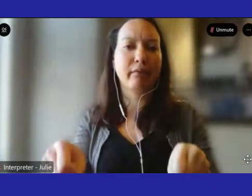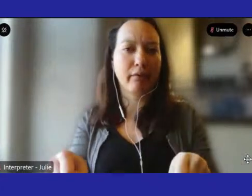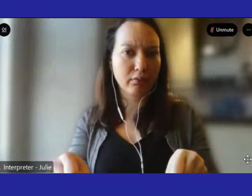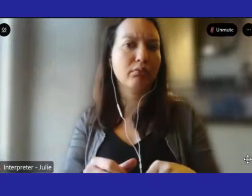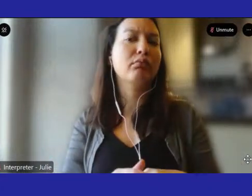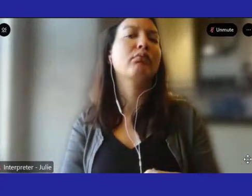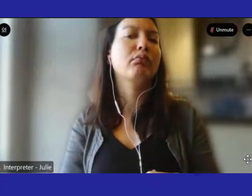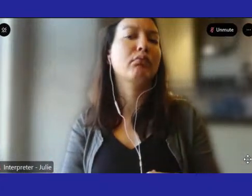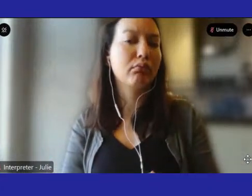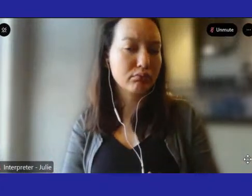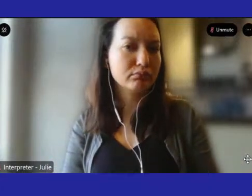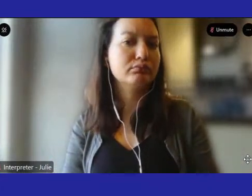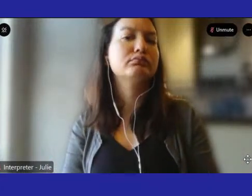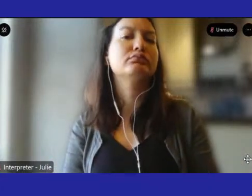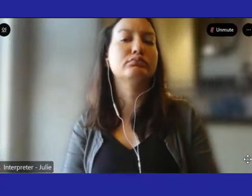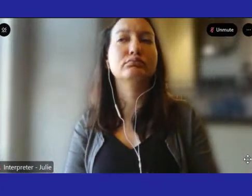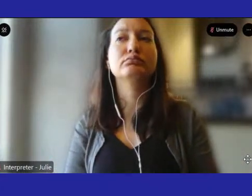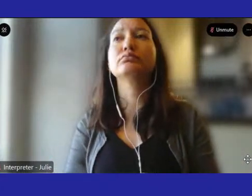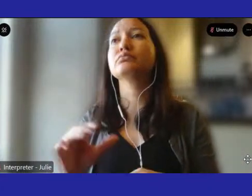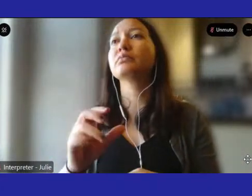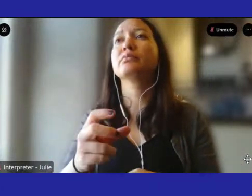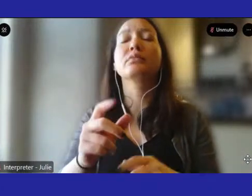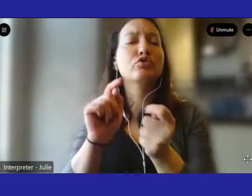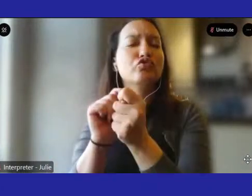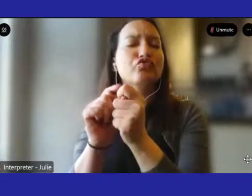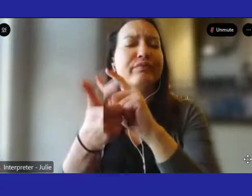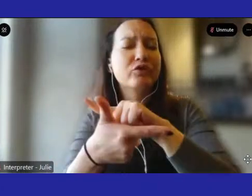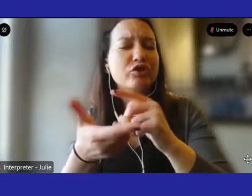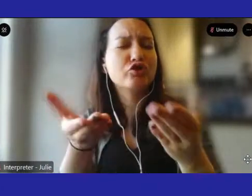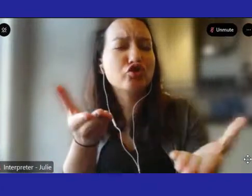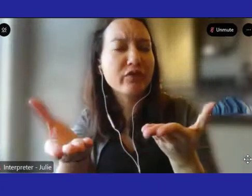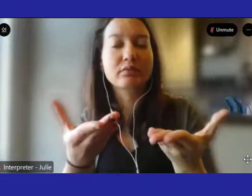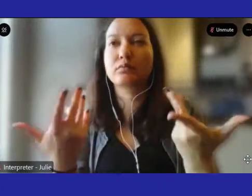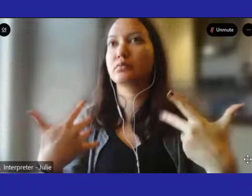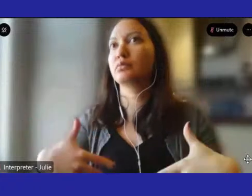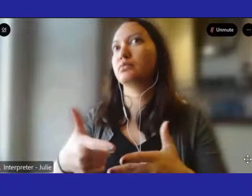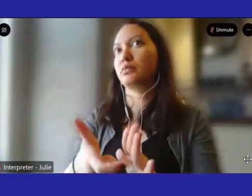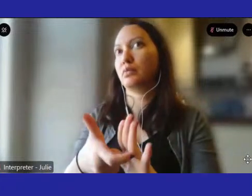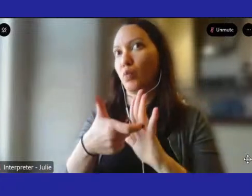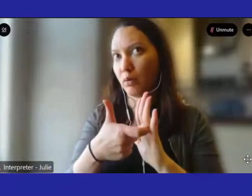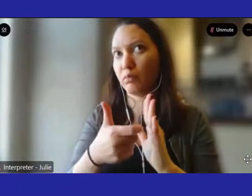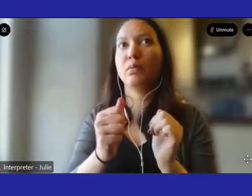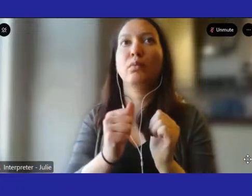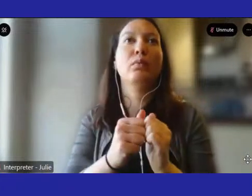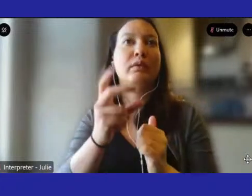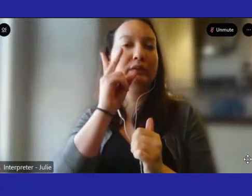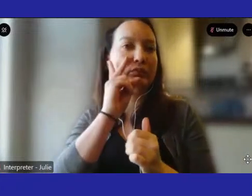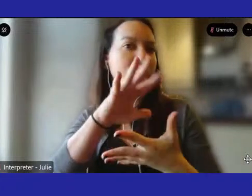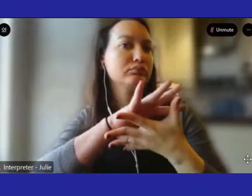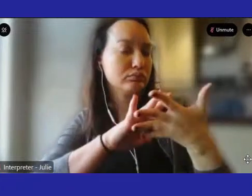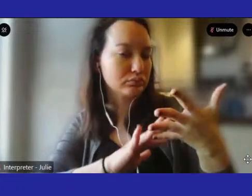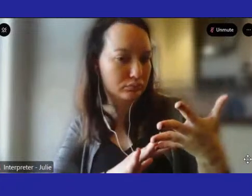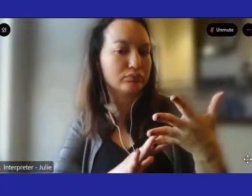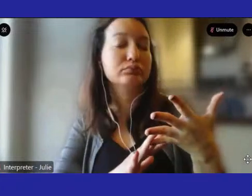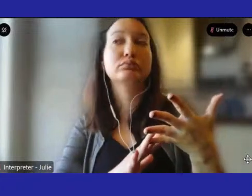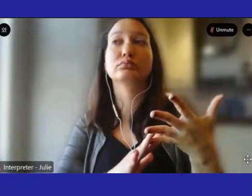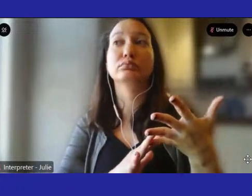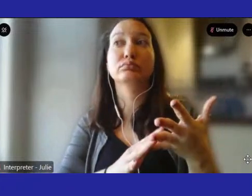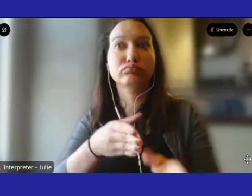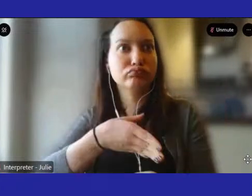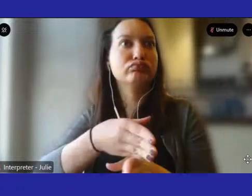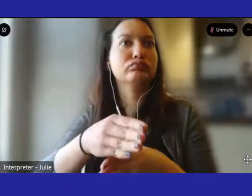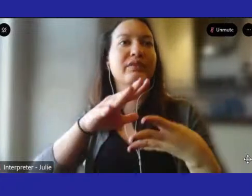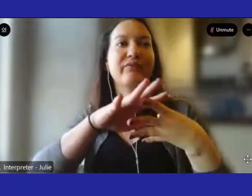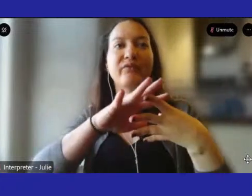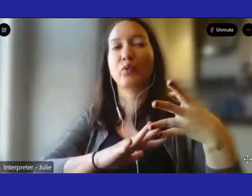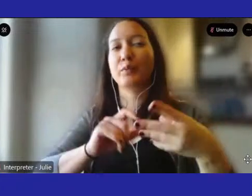things such as translation services, which is a huge requirement for the things that we do in these four scopes of